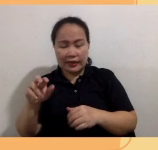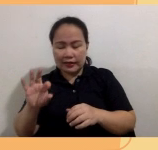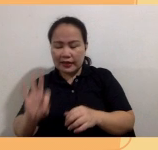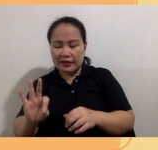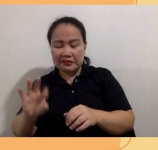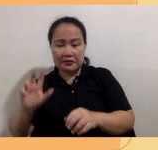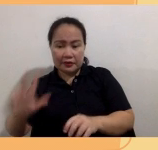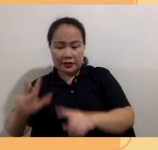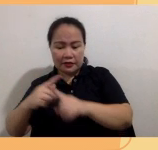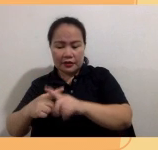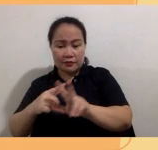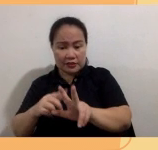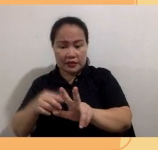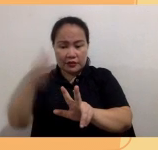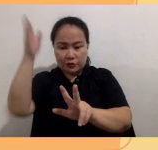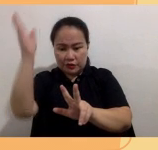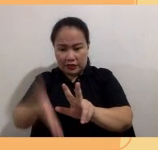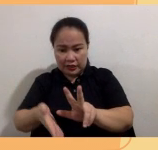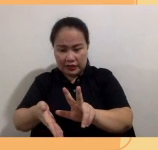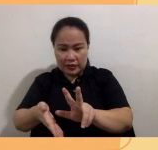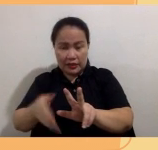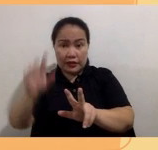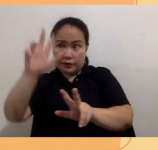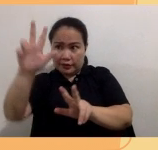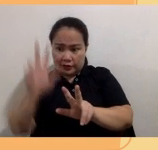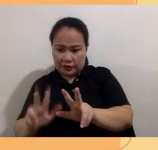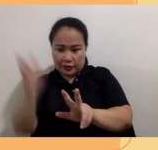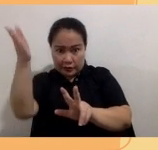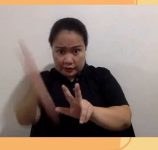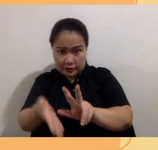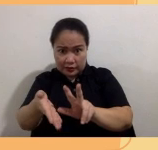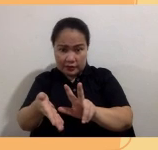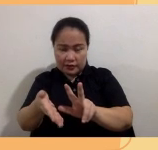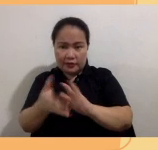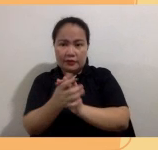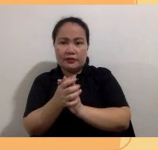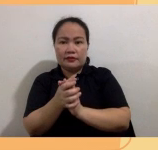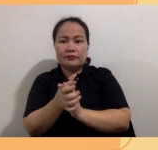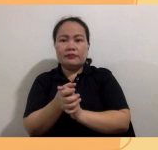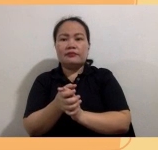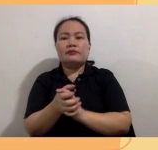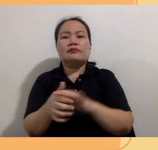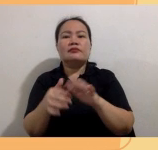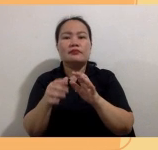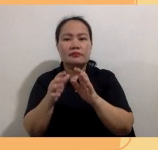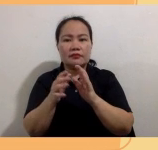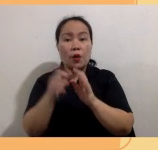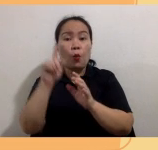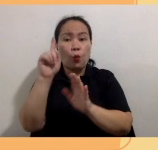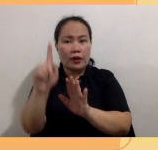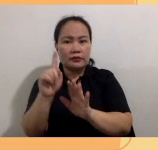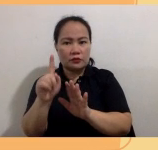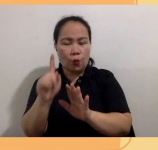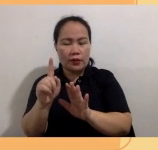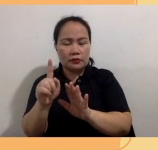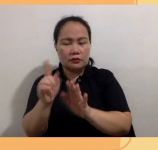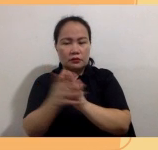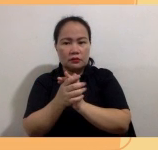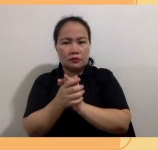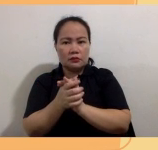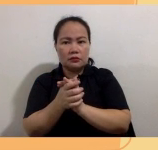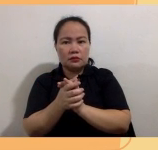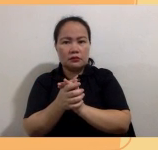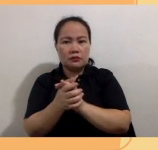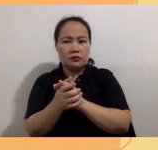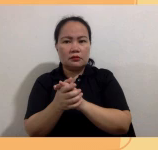is 1, and then 9 divided by 3, that is 3. So, therefore, pag kinancel natin yan, we will have, so this is